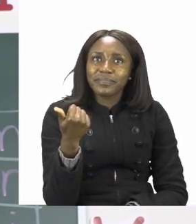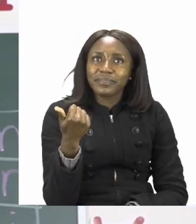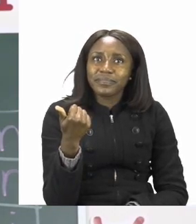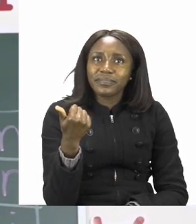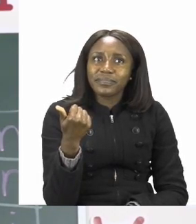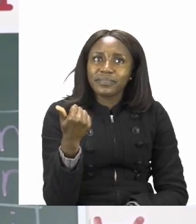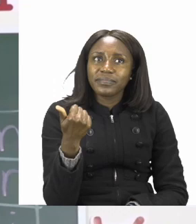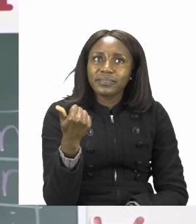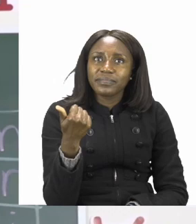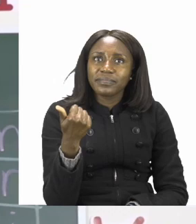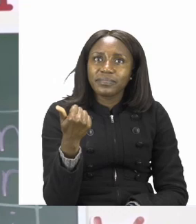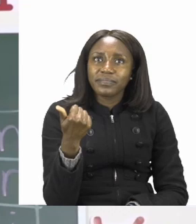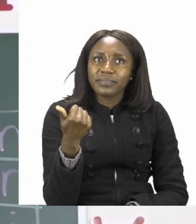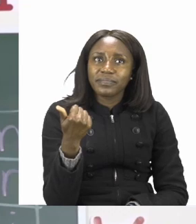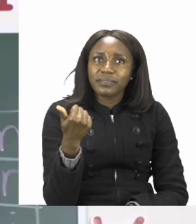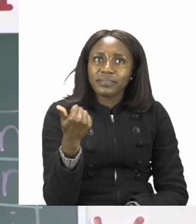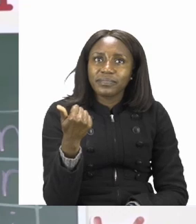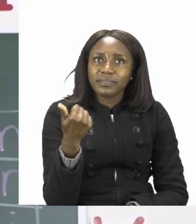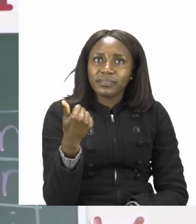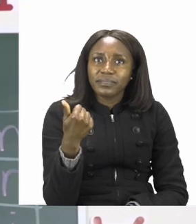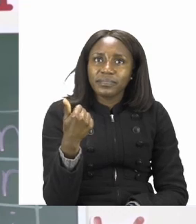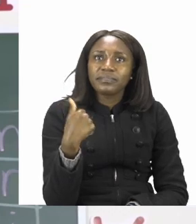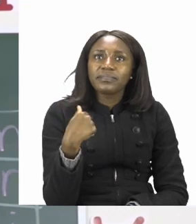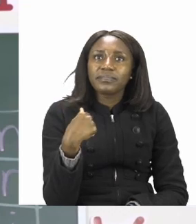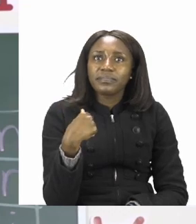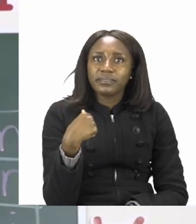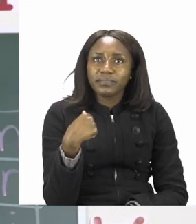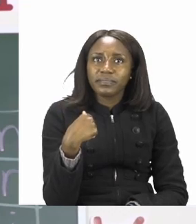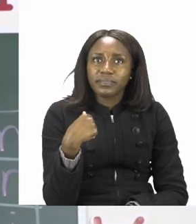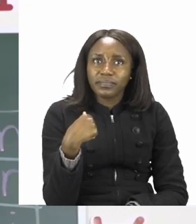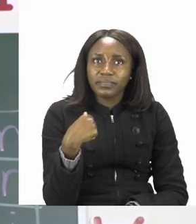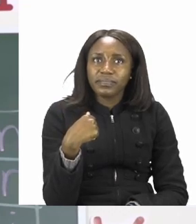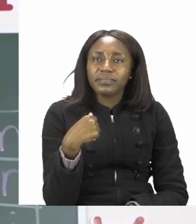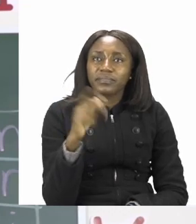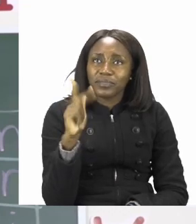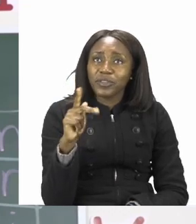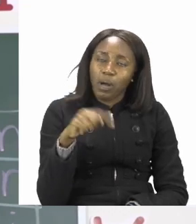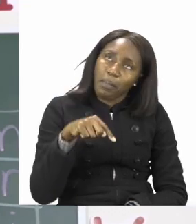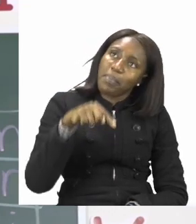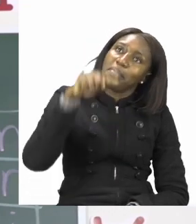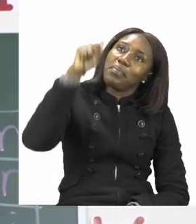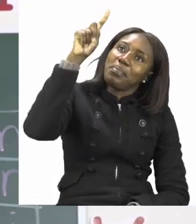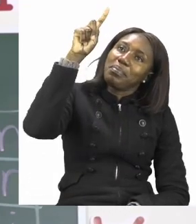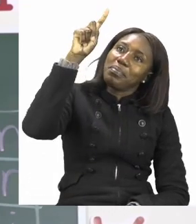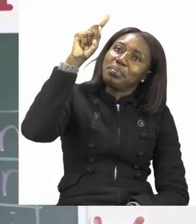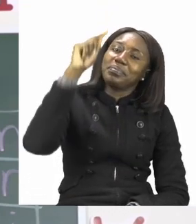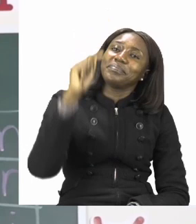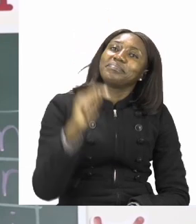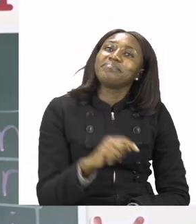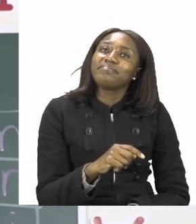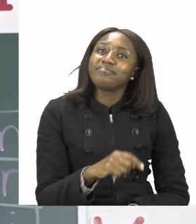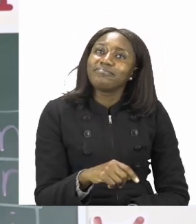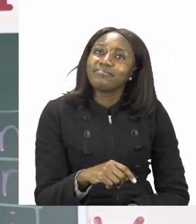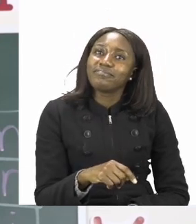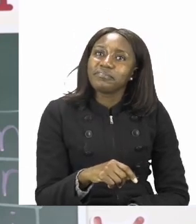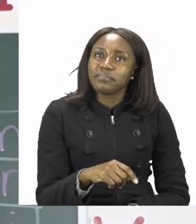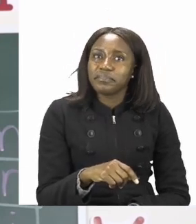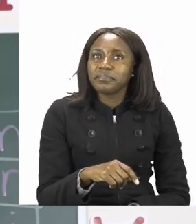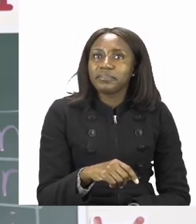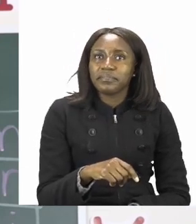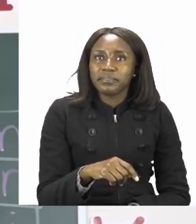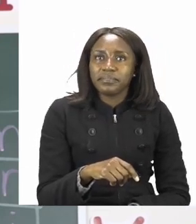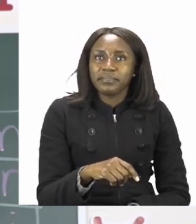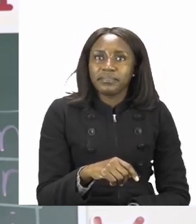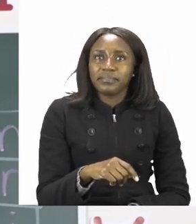our word went, and it is also reversed like our word there. So we can start from our W and work